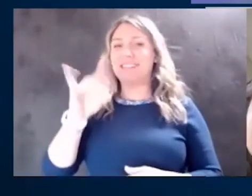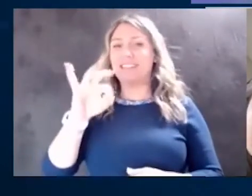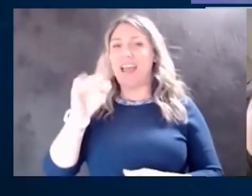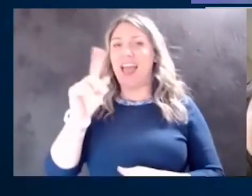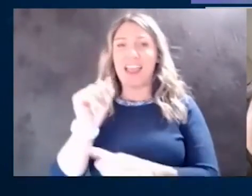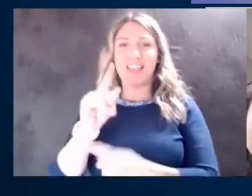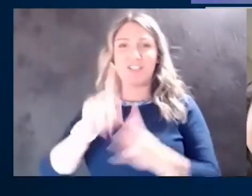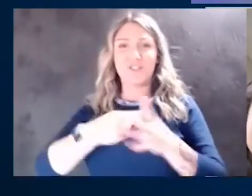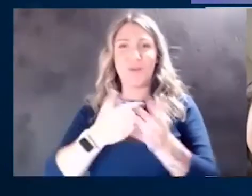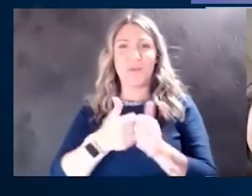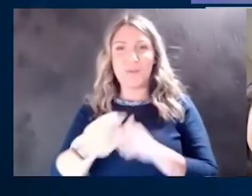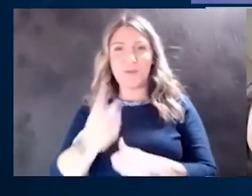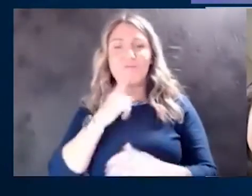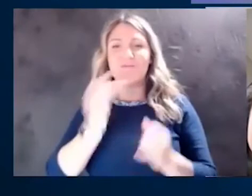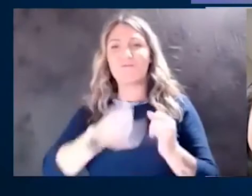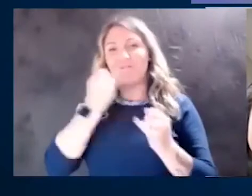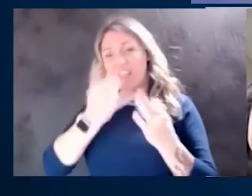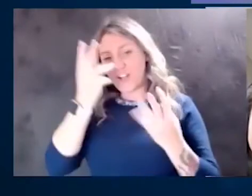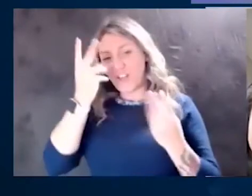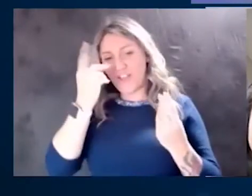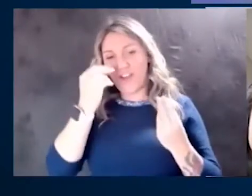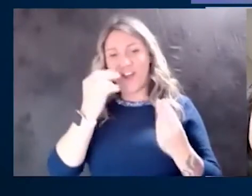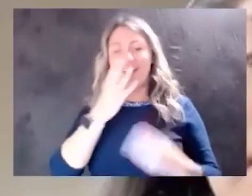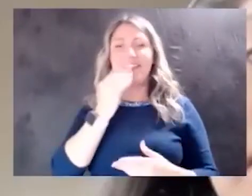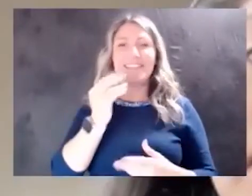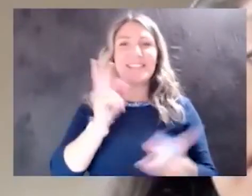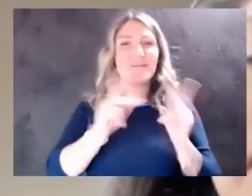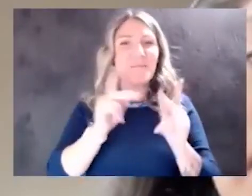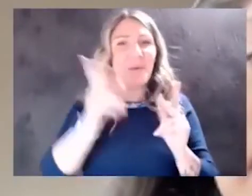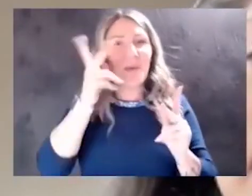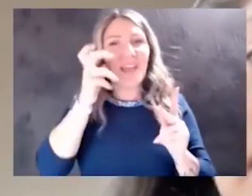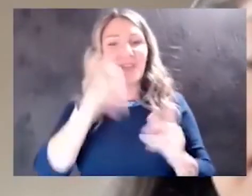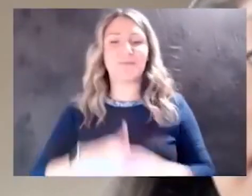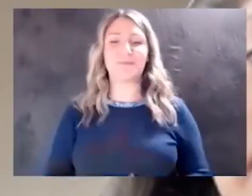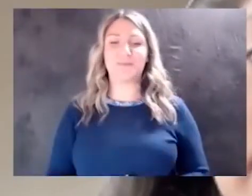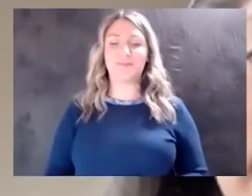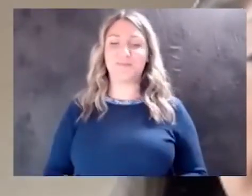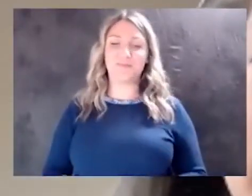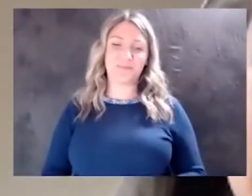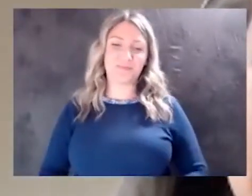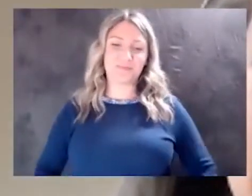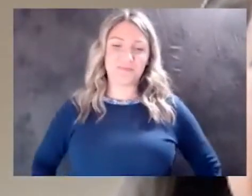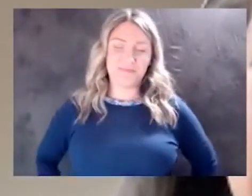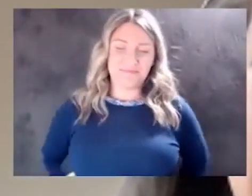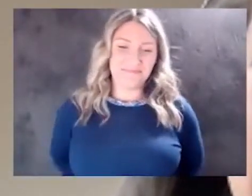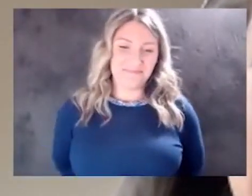thoughts that you would like our listening audience and viewing audience to hear.